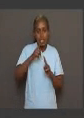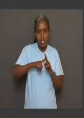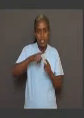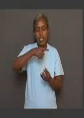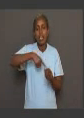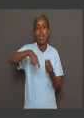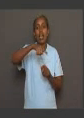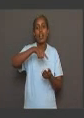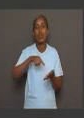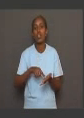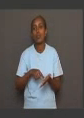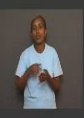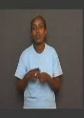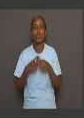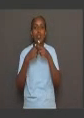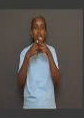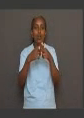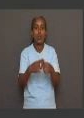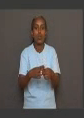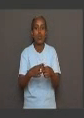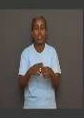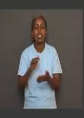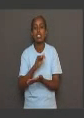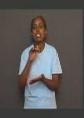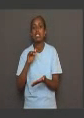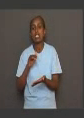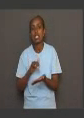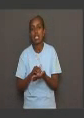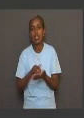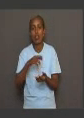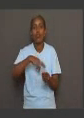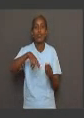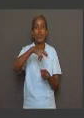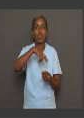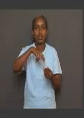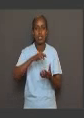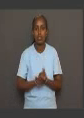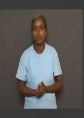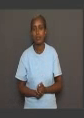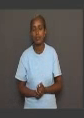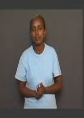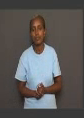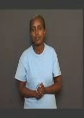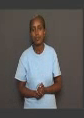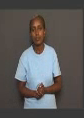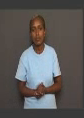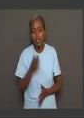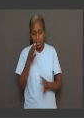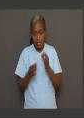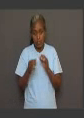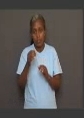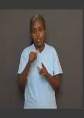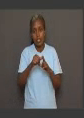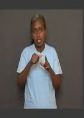a point called the center of rotation. If the angle